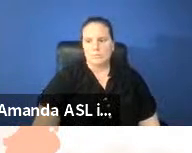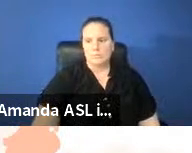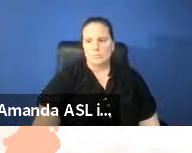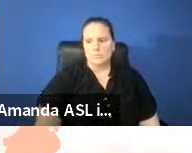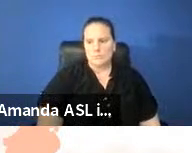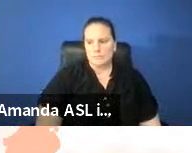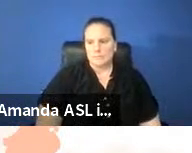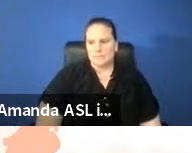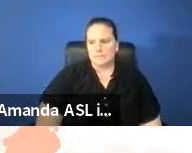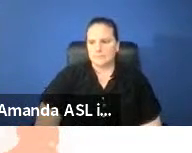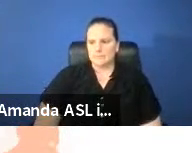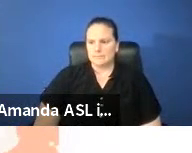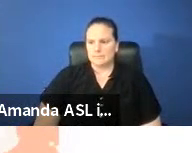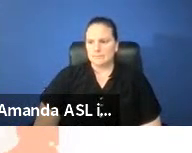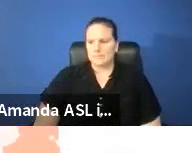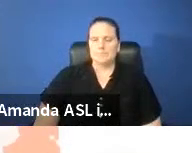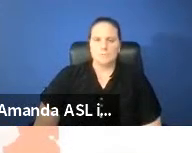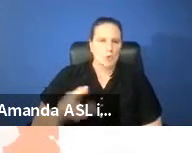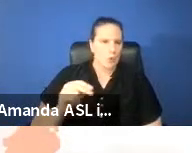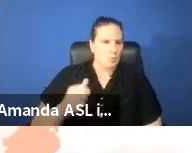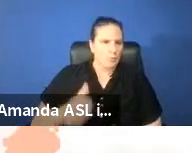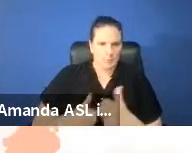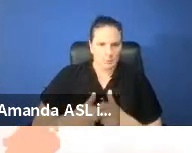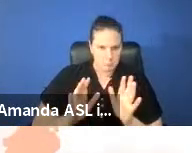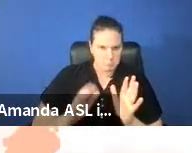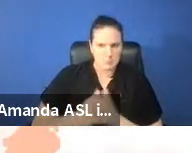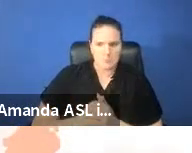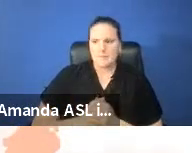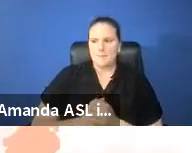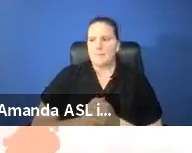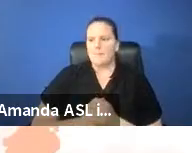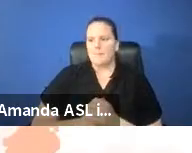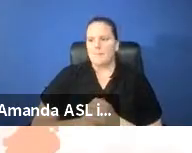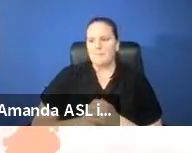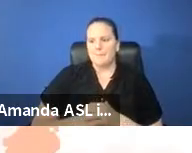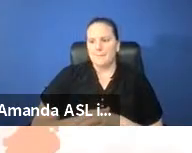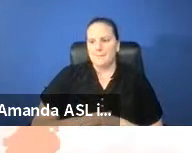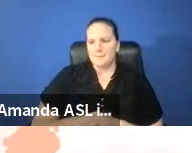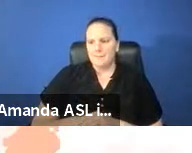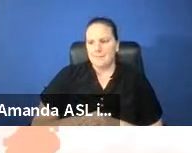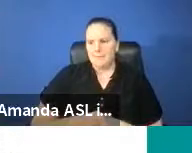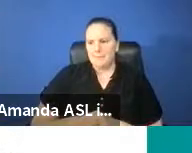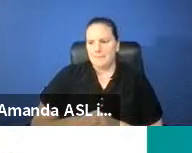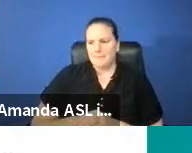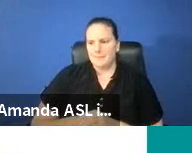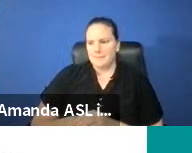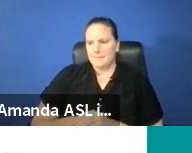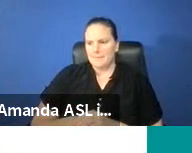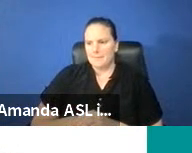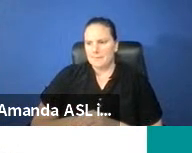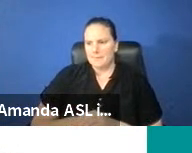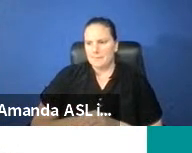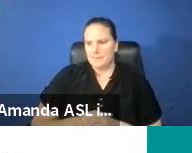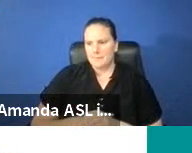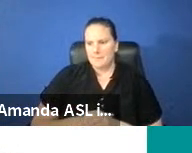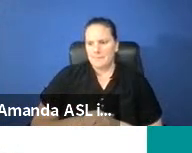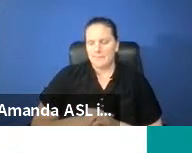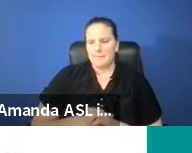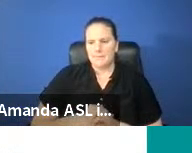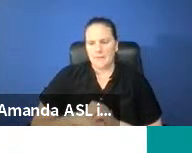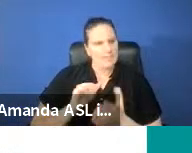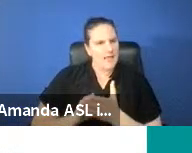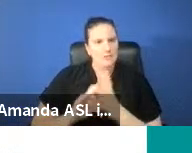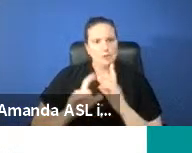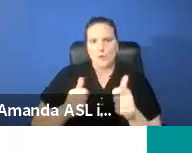Jake. No worries. All right, so that is a quick run through of